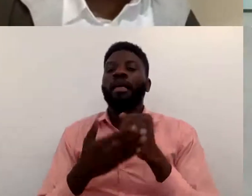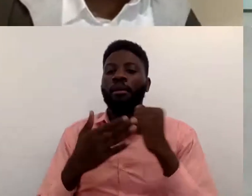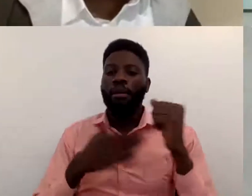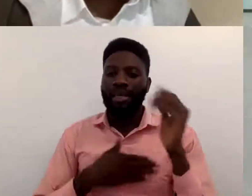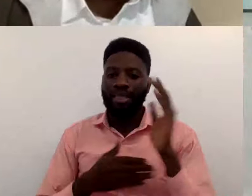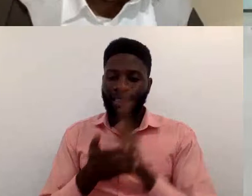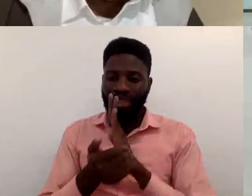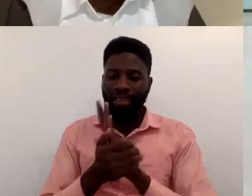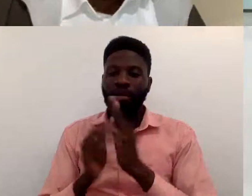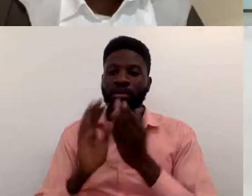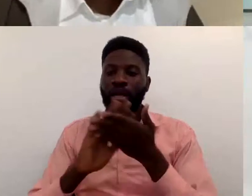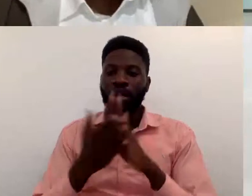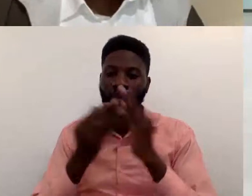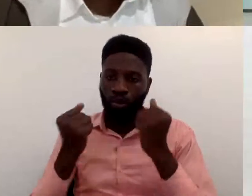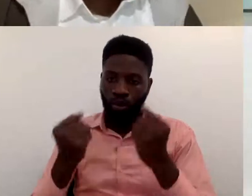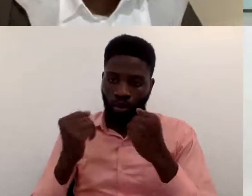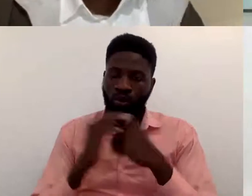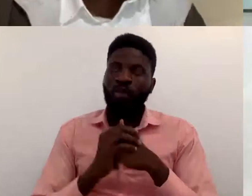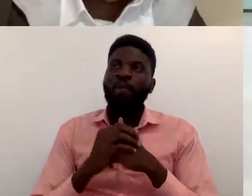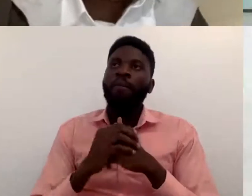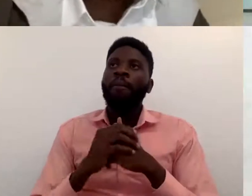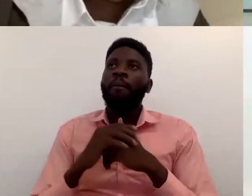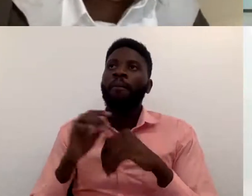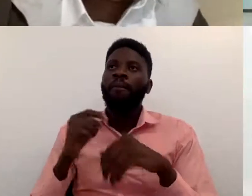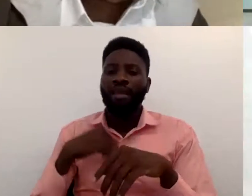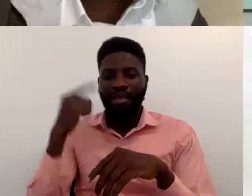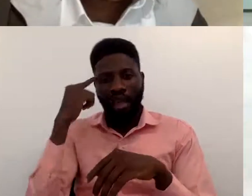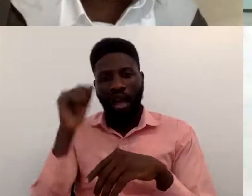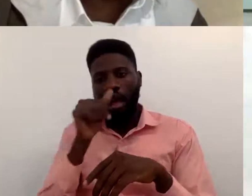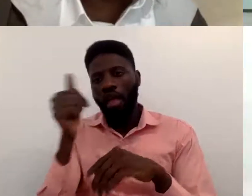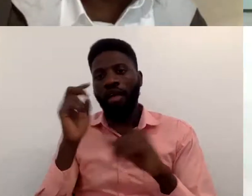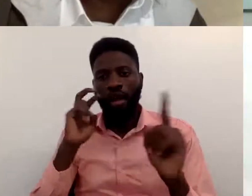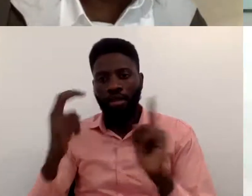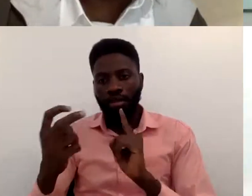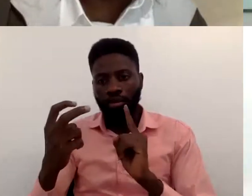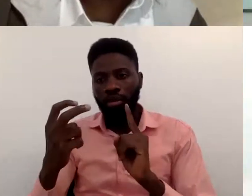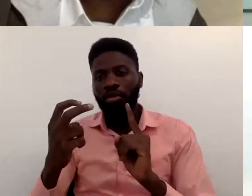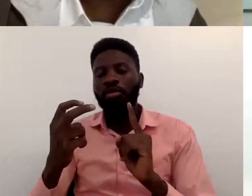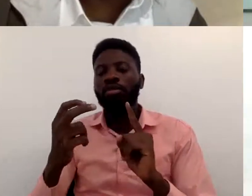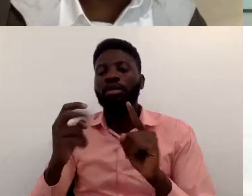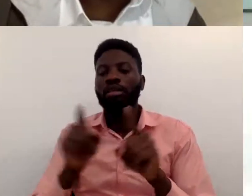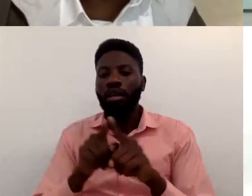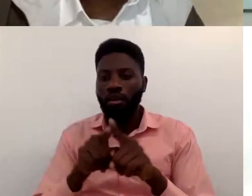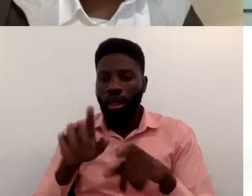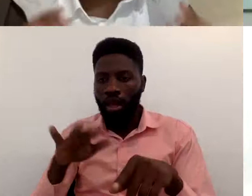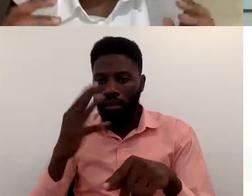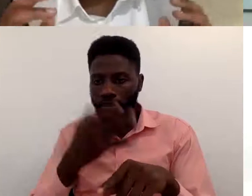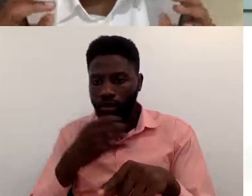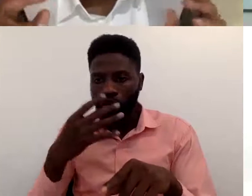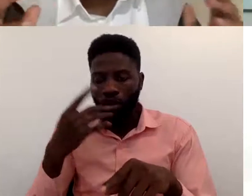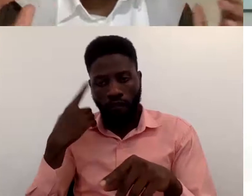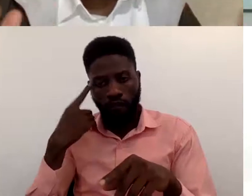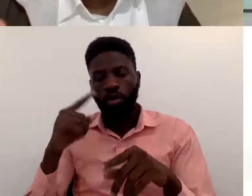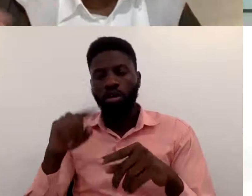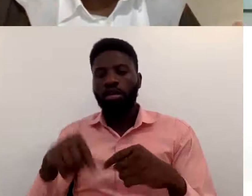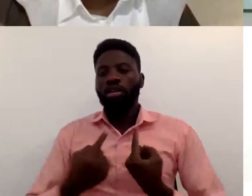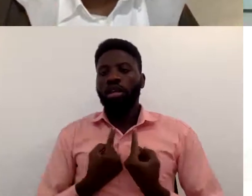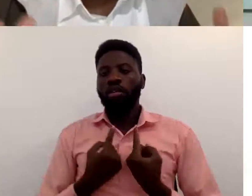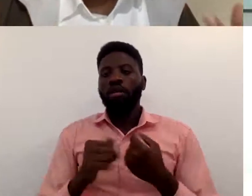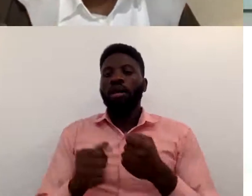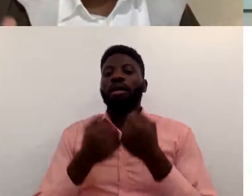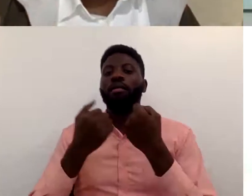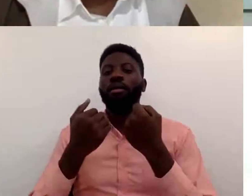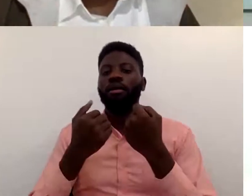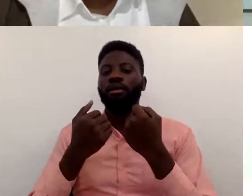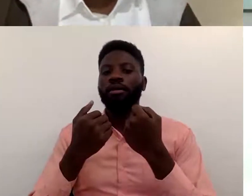skills that you've got? I think another aspect and the beauty of immersing yourself